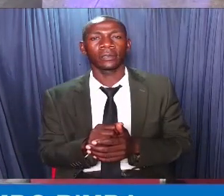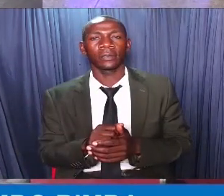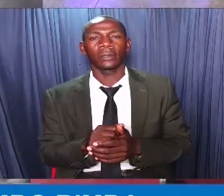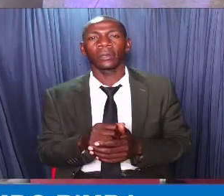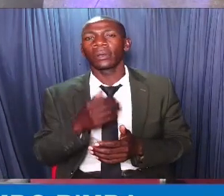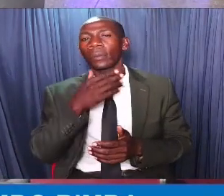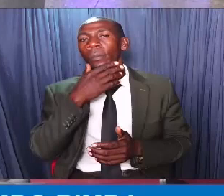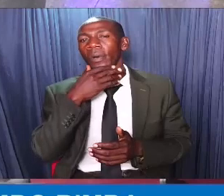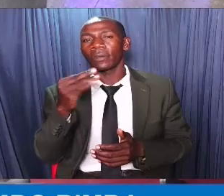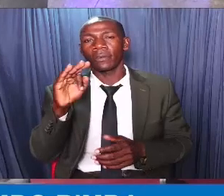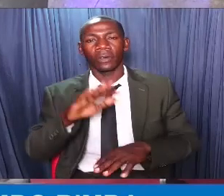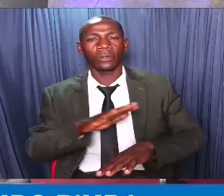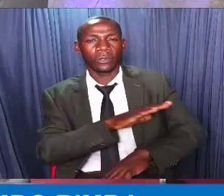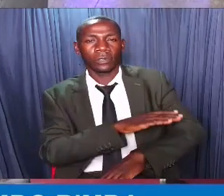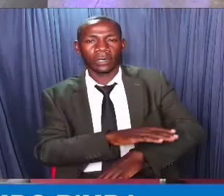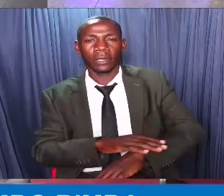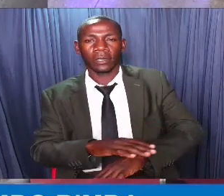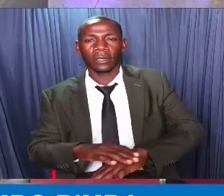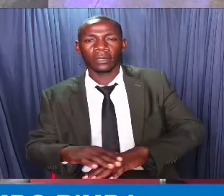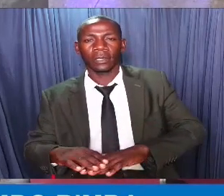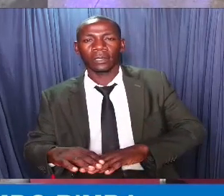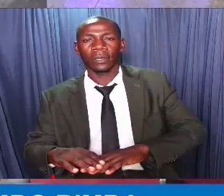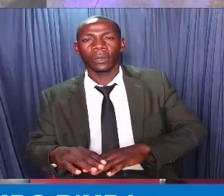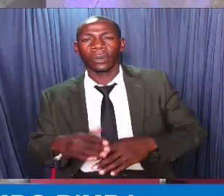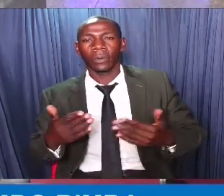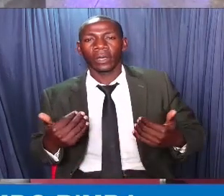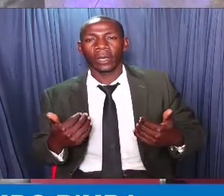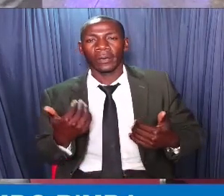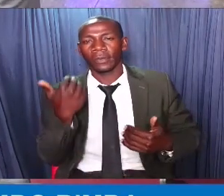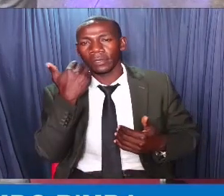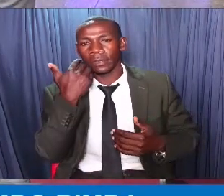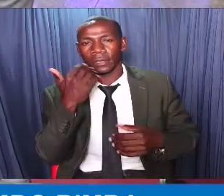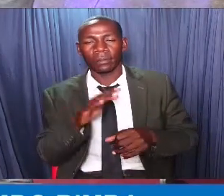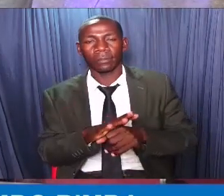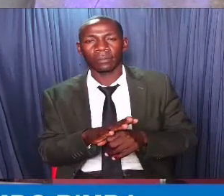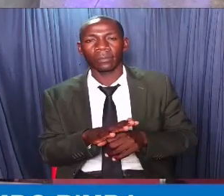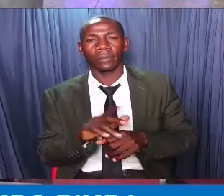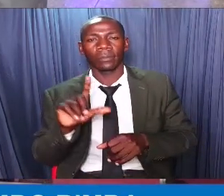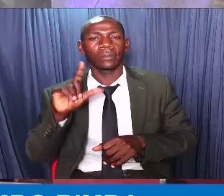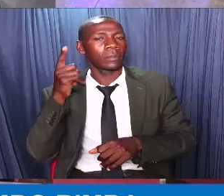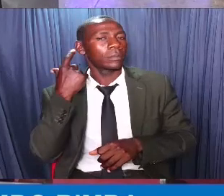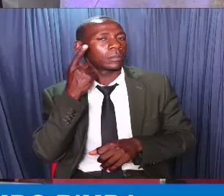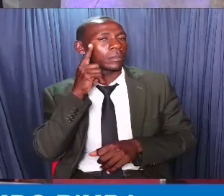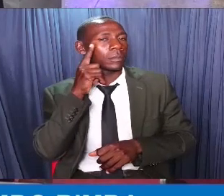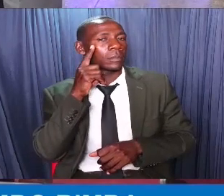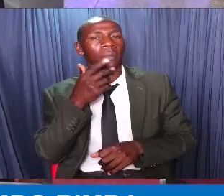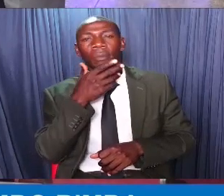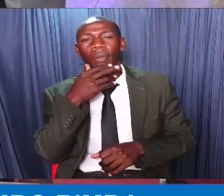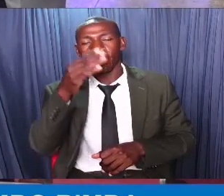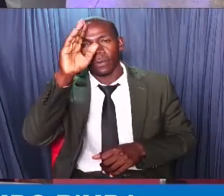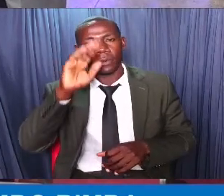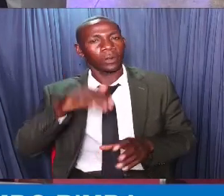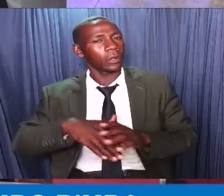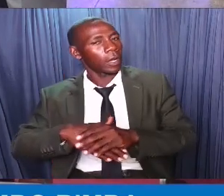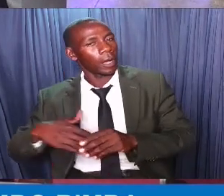mtumishi wa Mungu apitishe mkono. Was the man of God to strike his hand. Mahali palipo na ukoma. Where he had the leprosy in his body. Mtumishi wa Mungu hata hakutoka